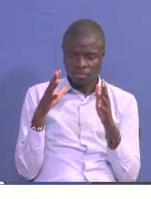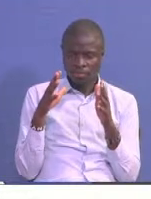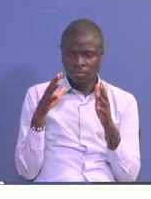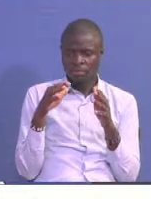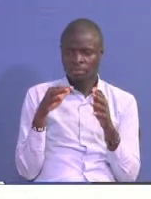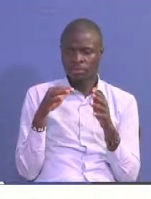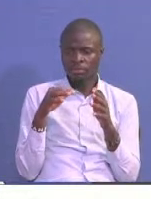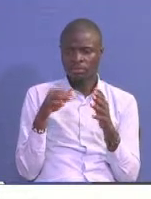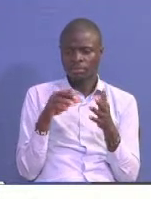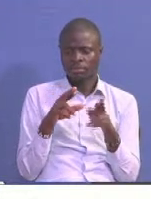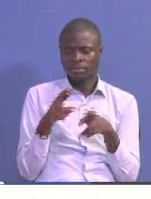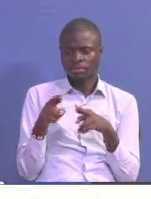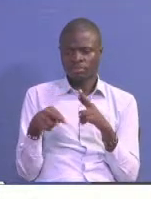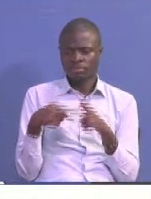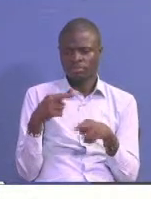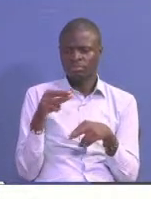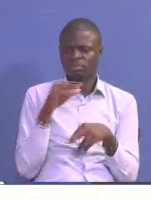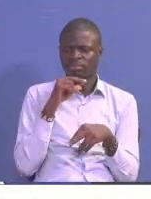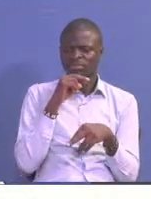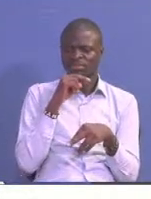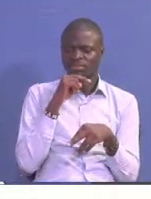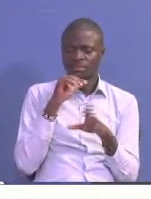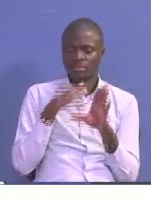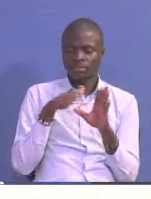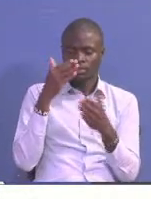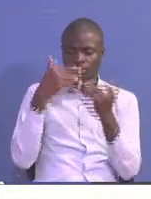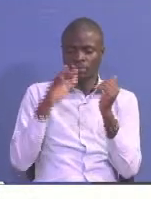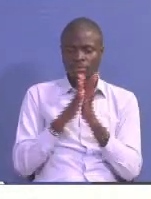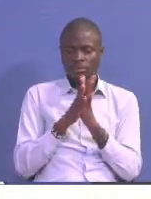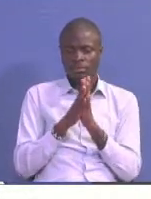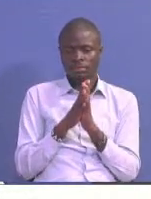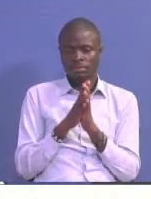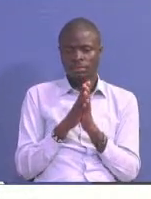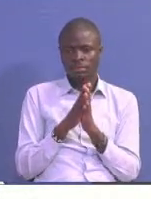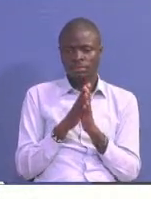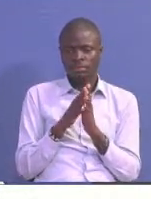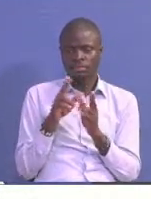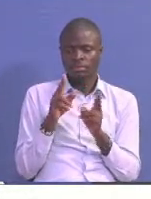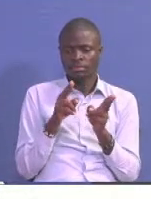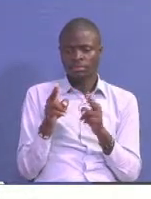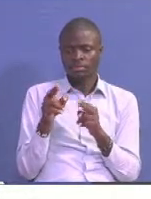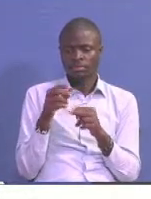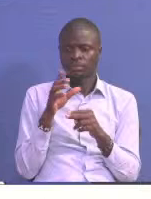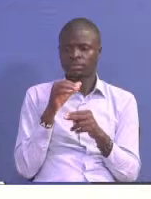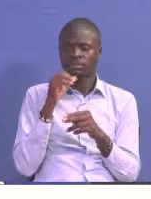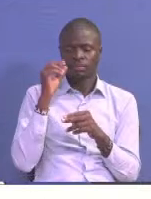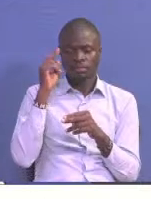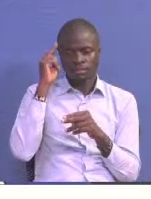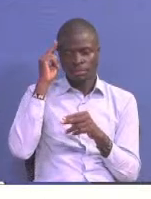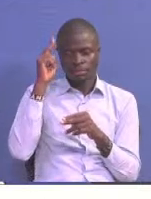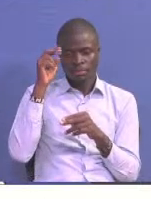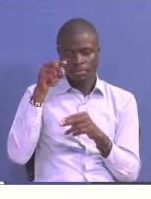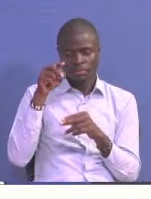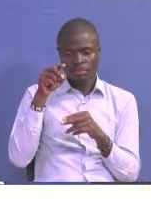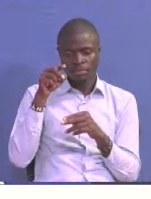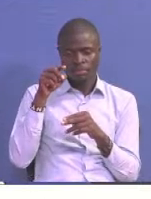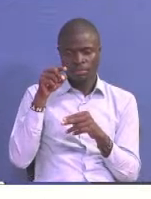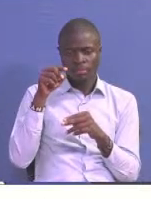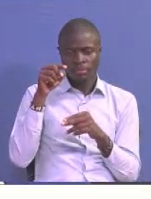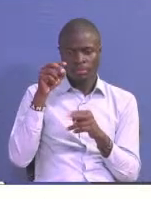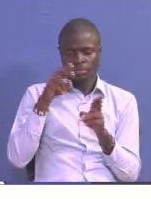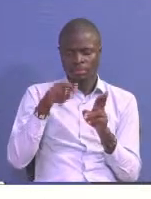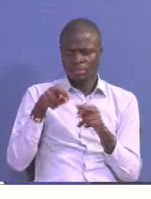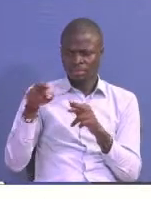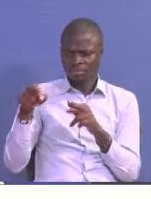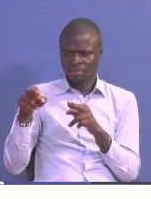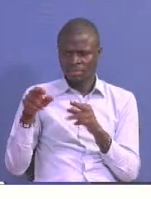not our priorities in the university. Normally you should understand their priorities, because research, if